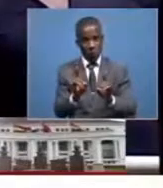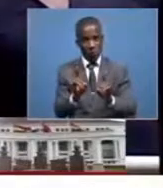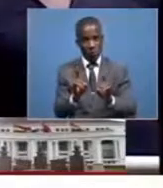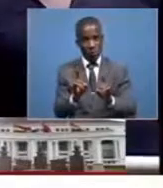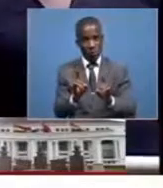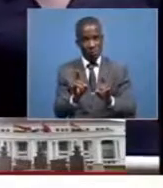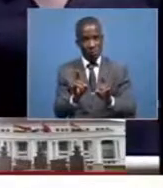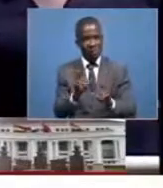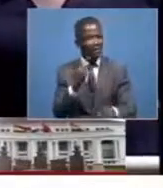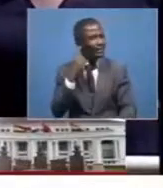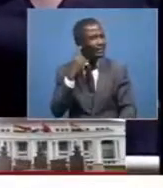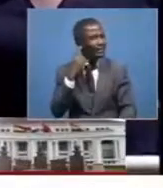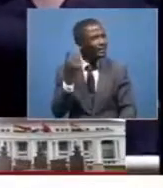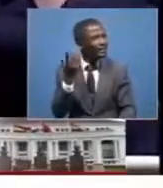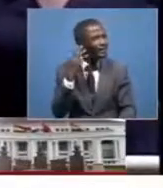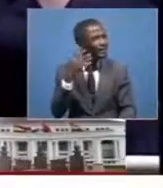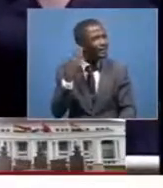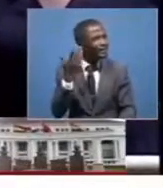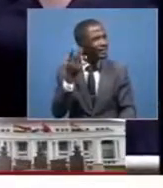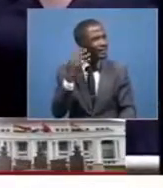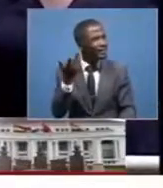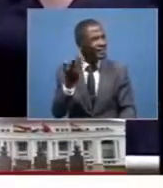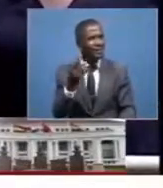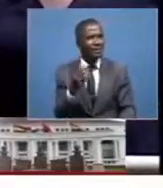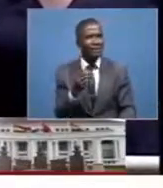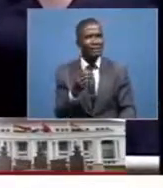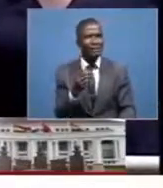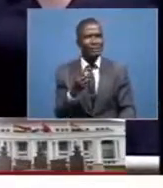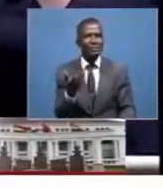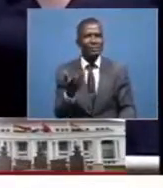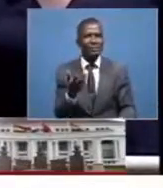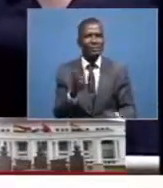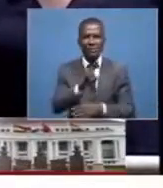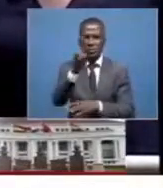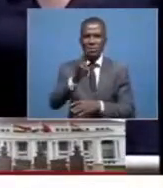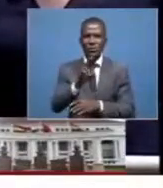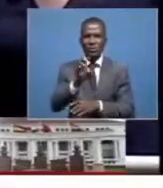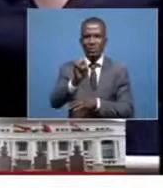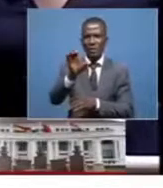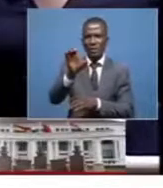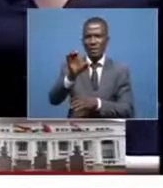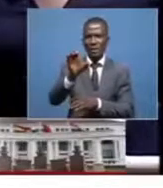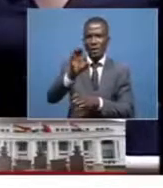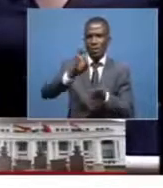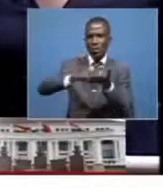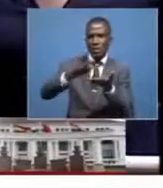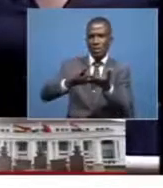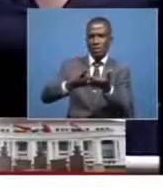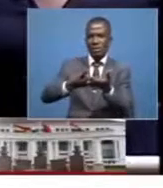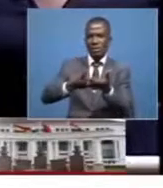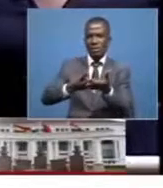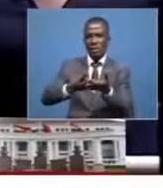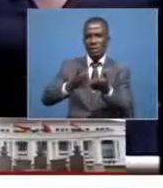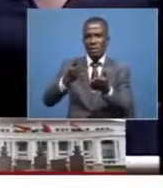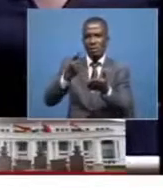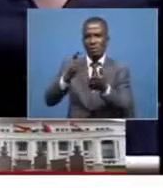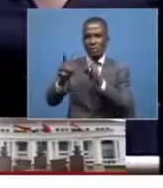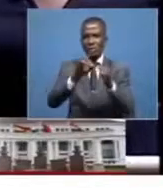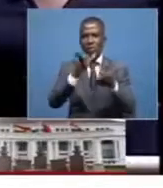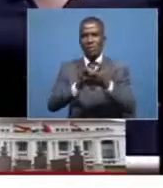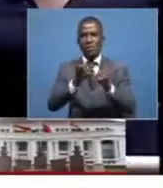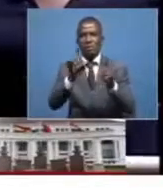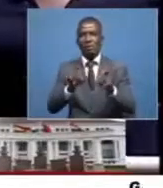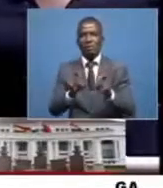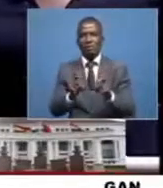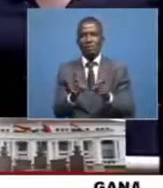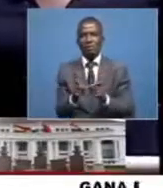I didn't hear the last I'm asking if that's what you sought to do. I mean, using the respondent witness to make your case.